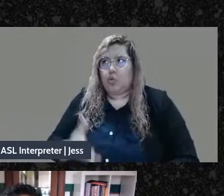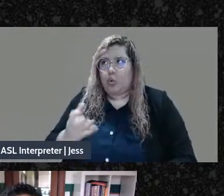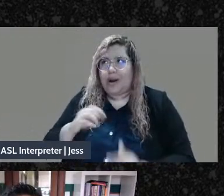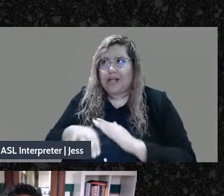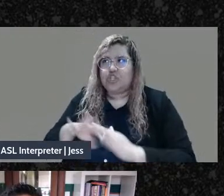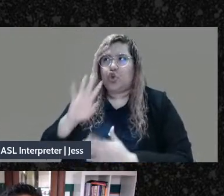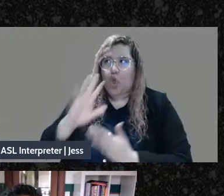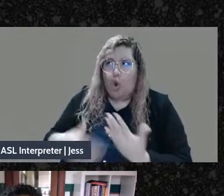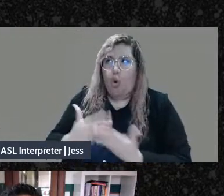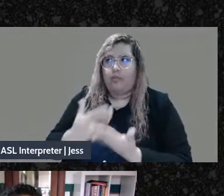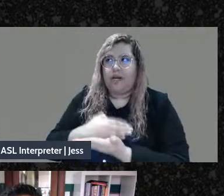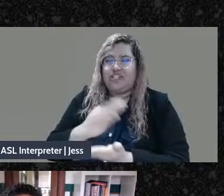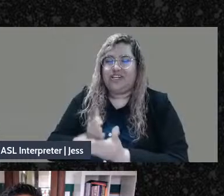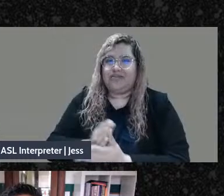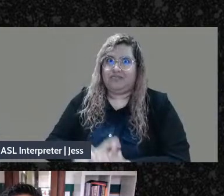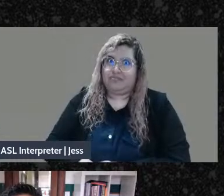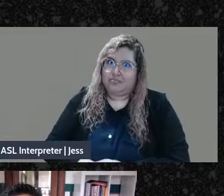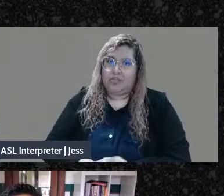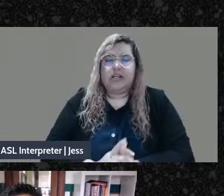just said to say, like, we